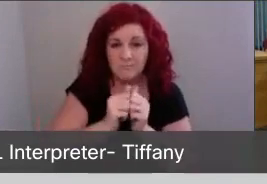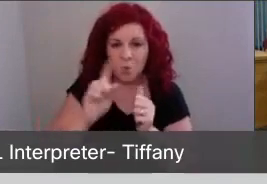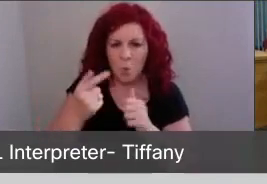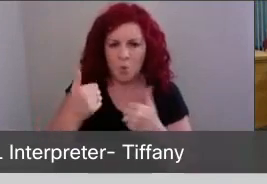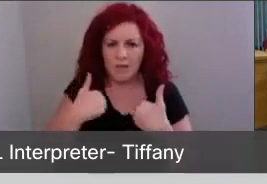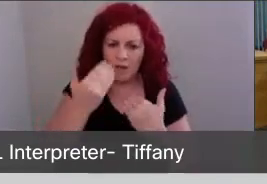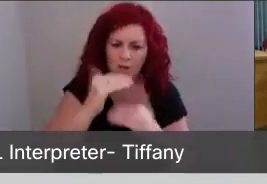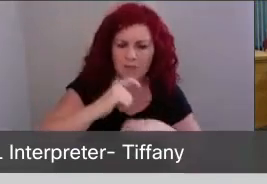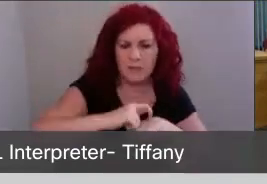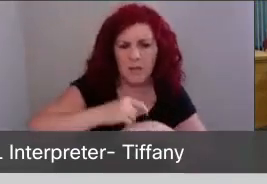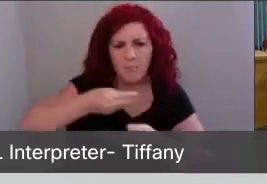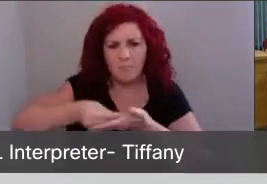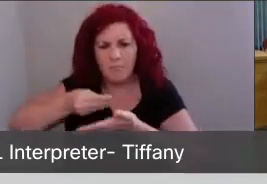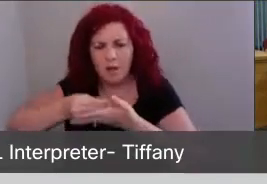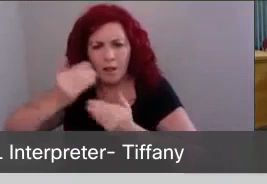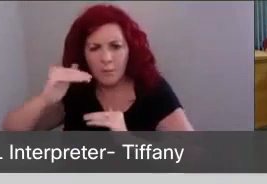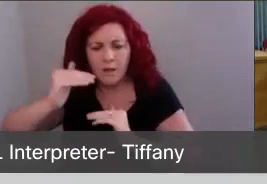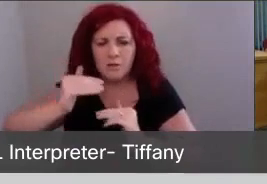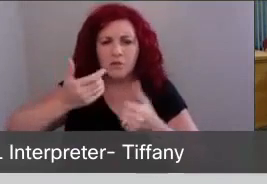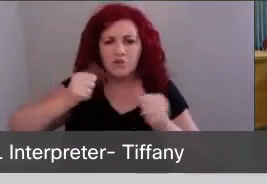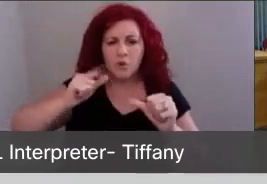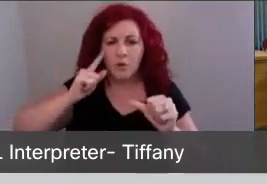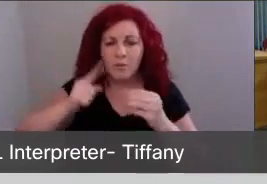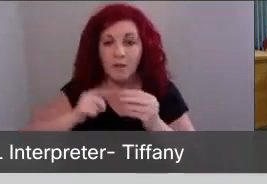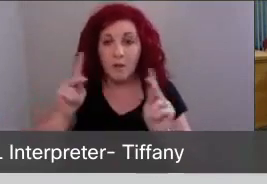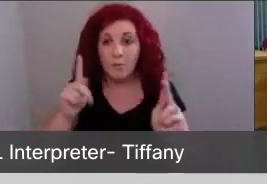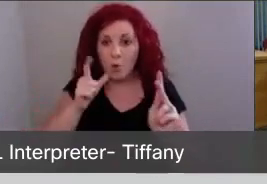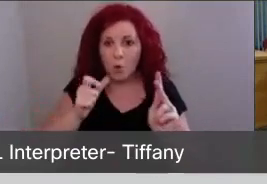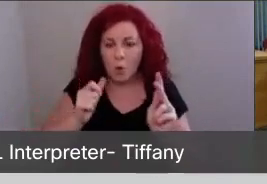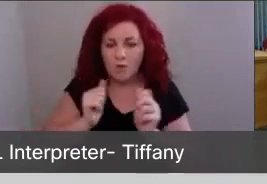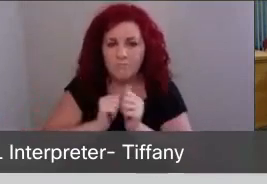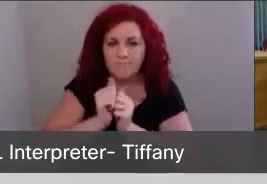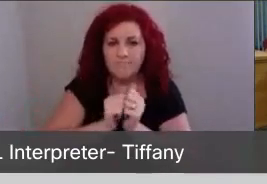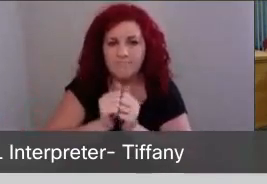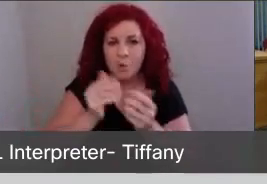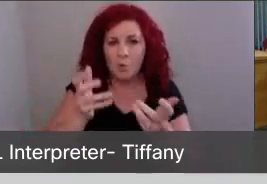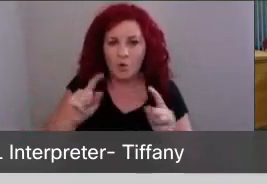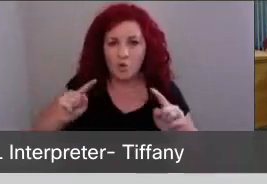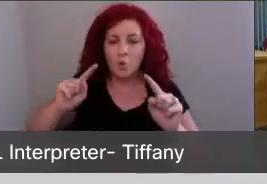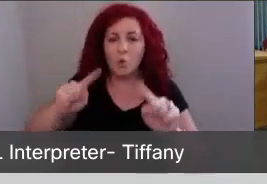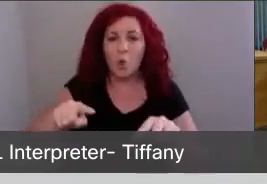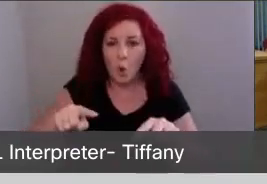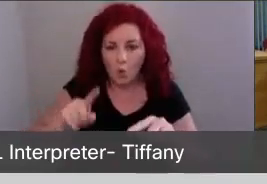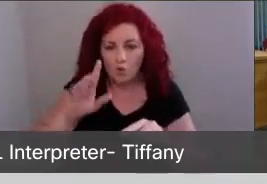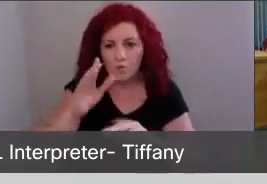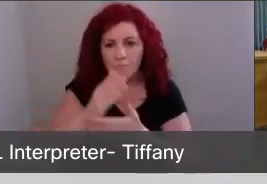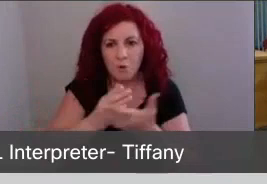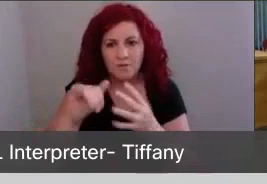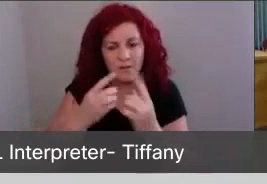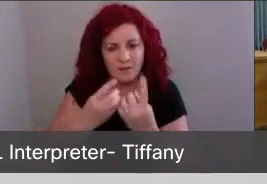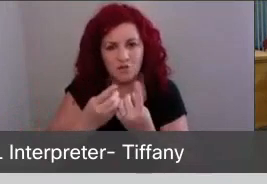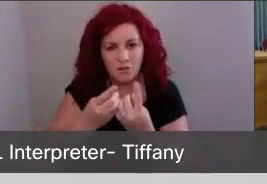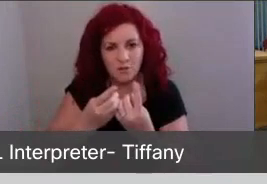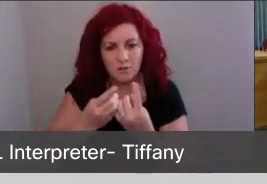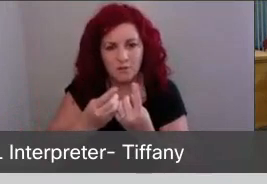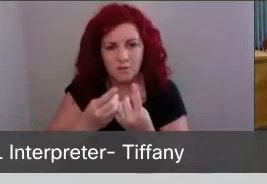spend, try to think about putting it so that the people who are running for office would want to go to the various parts of that district to pick